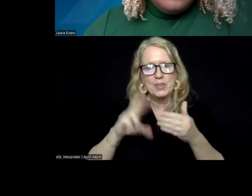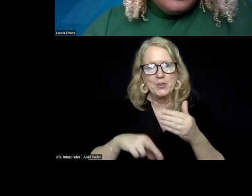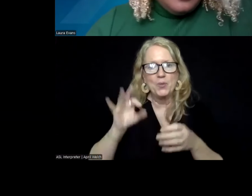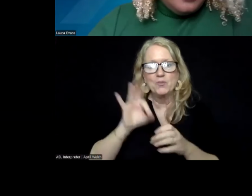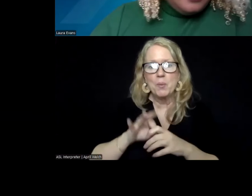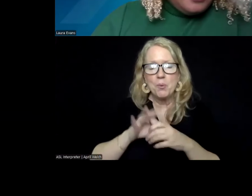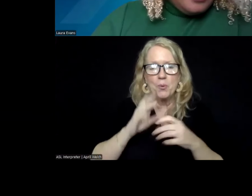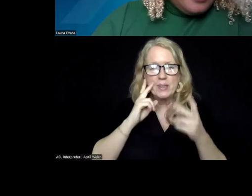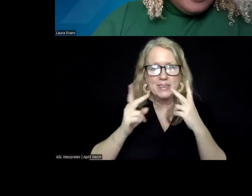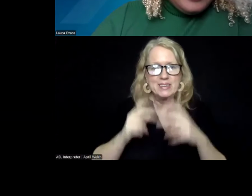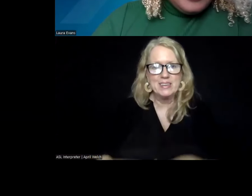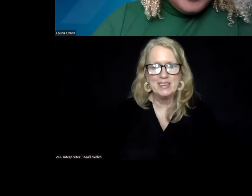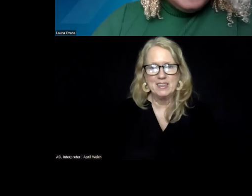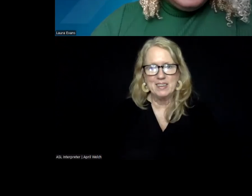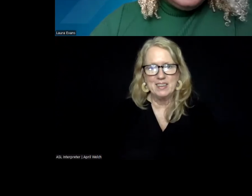poll?